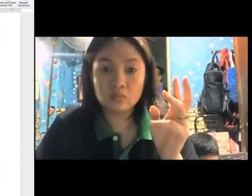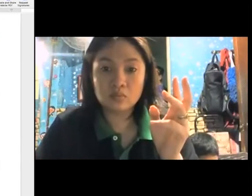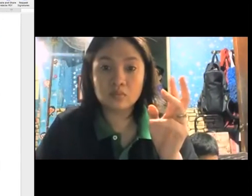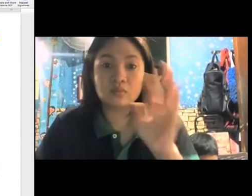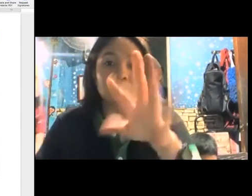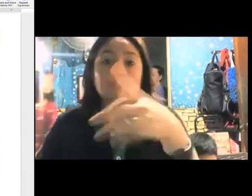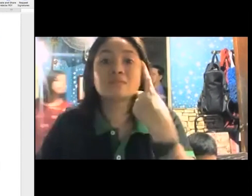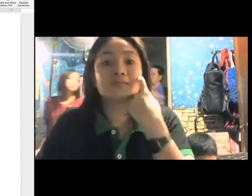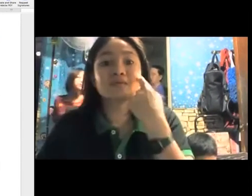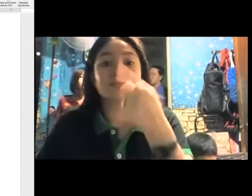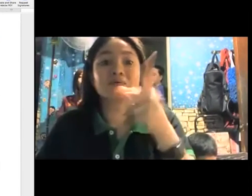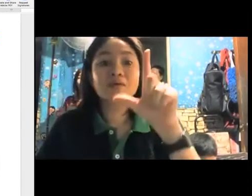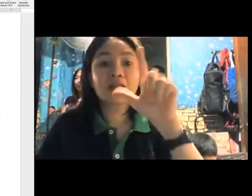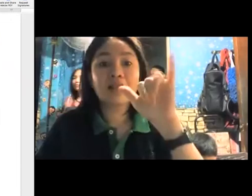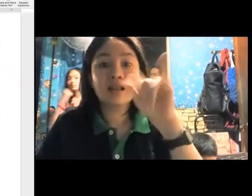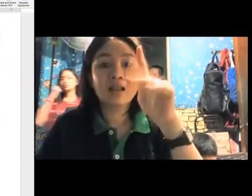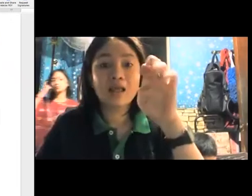Okay, this is Meng here.